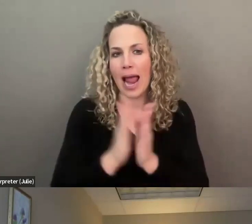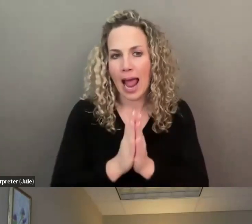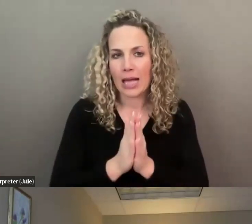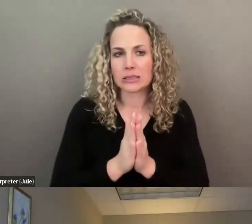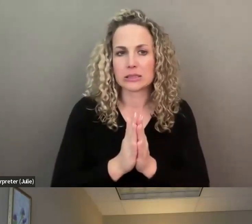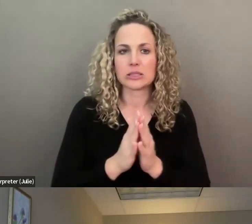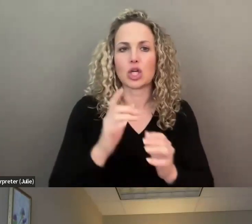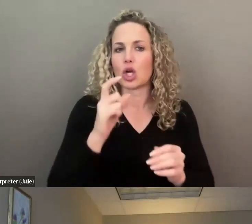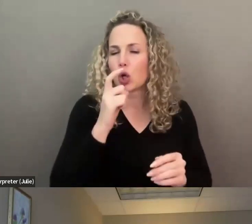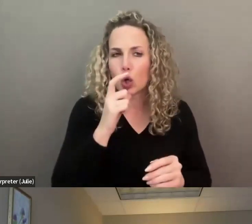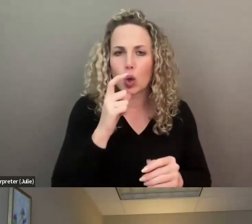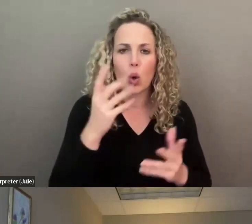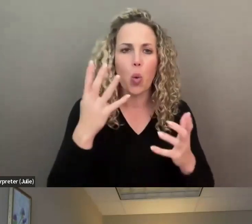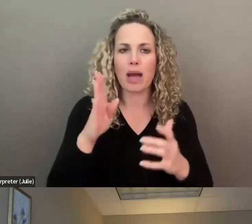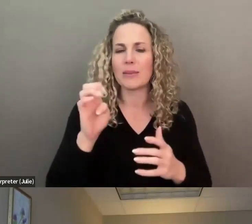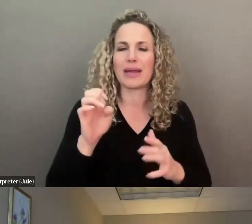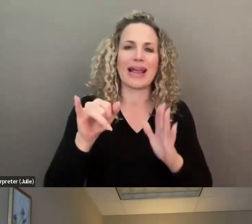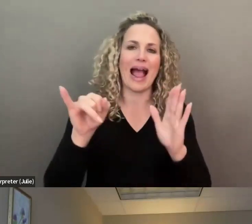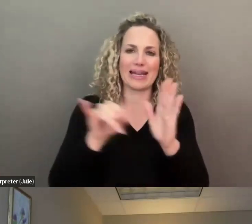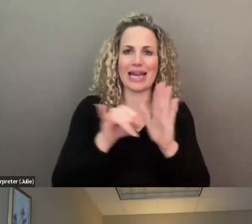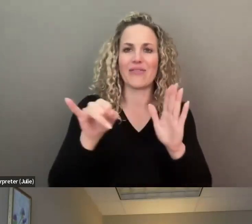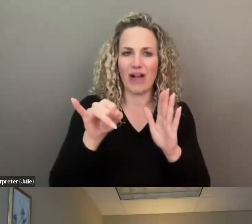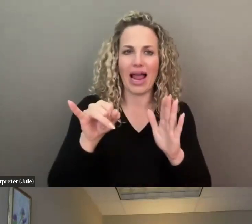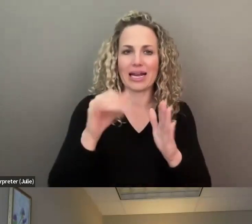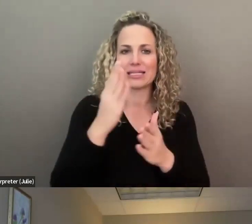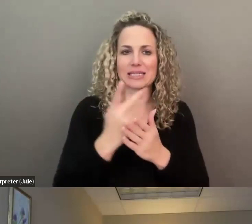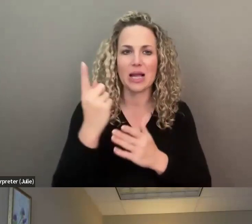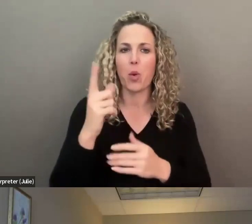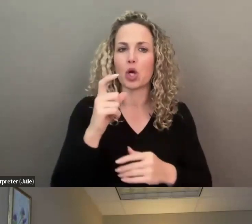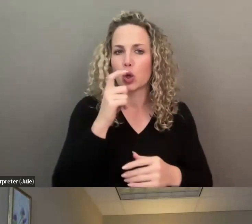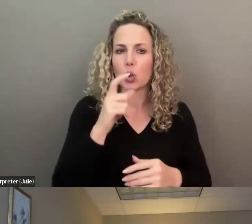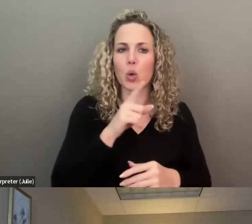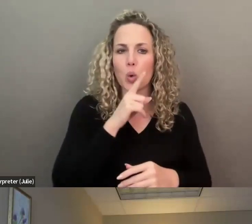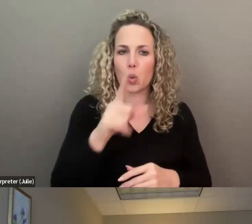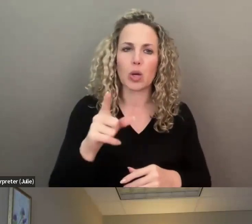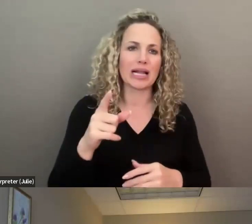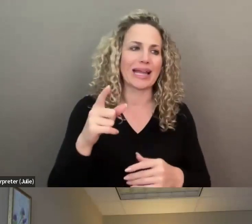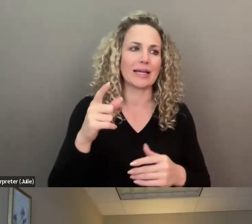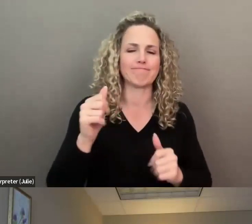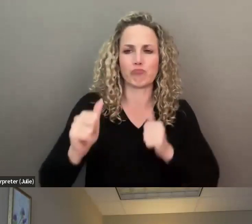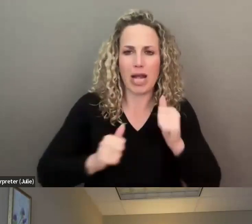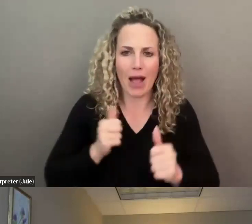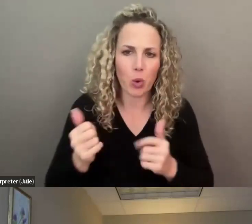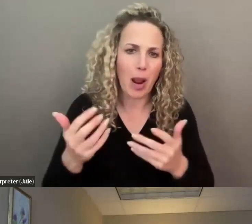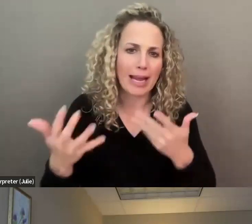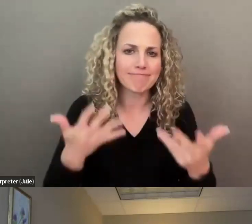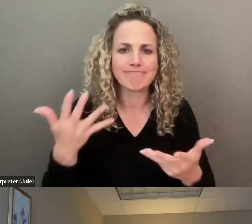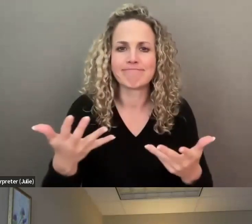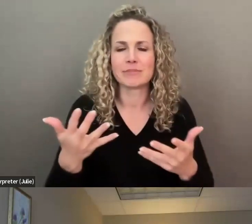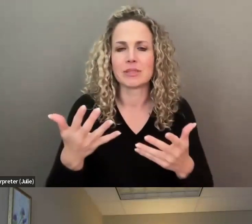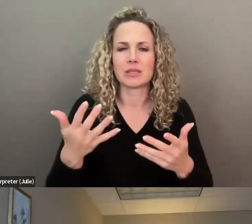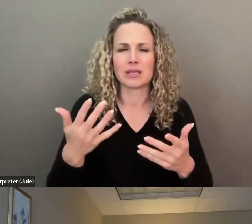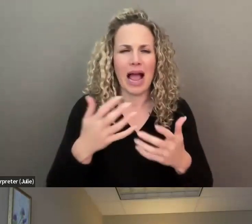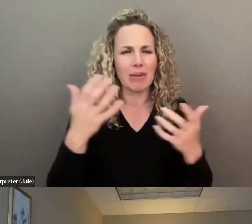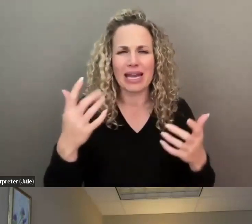know, who was it who wanted to be identified as somebody who really went out of their way to. Sorry, I'm getting a